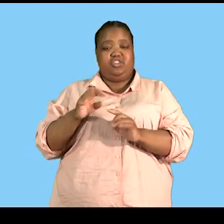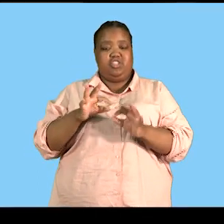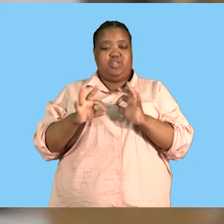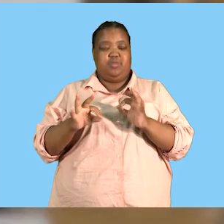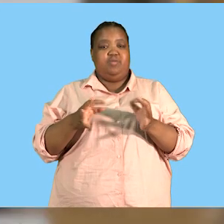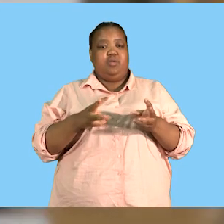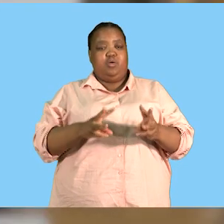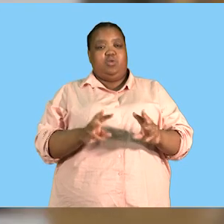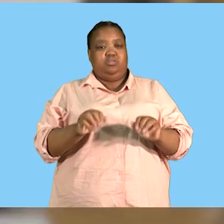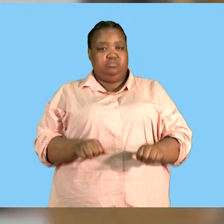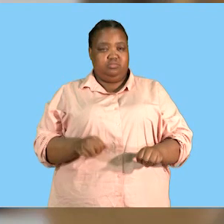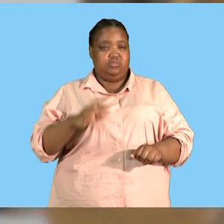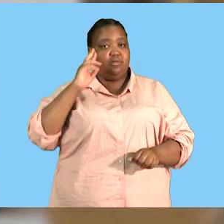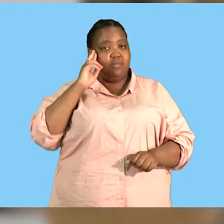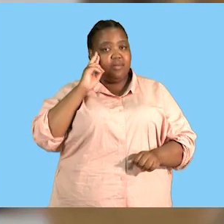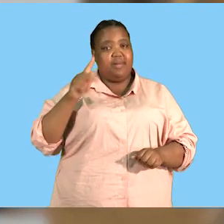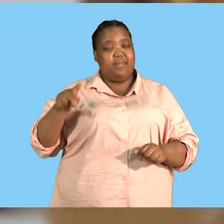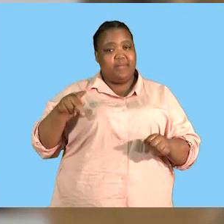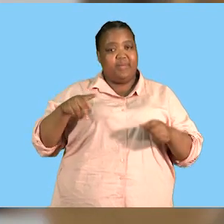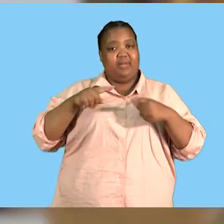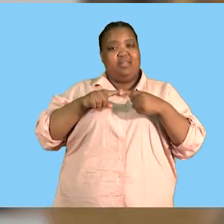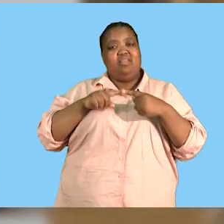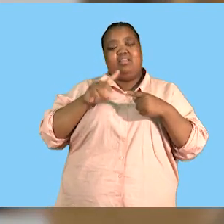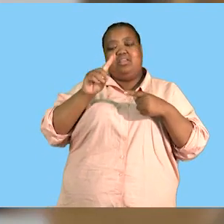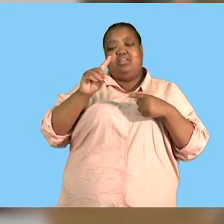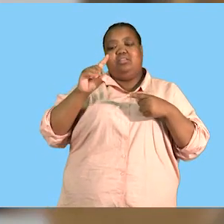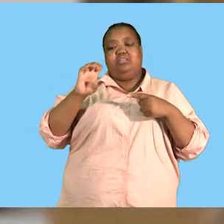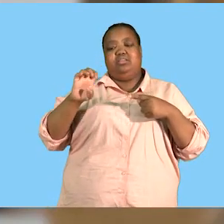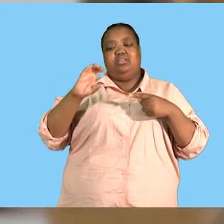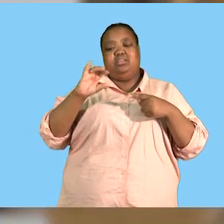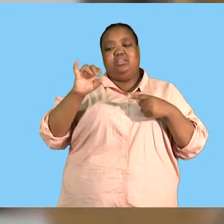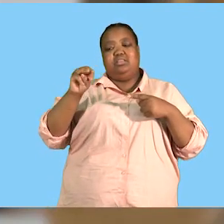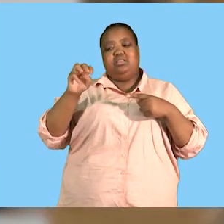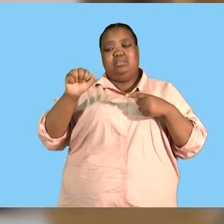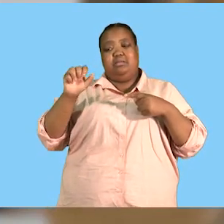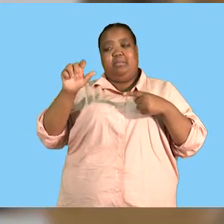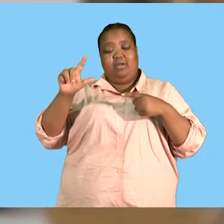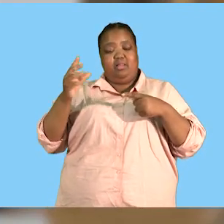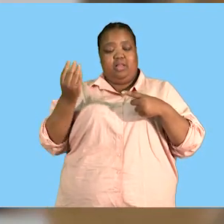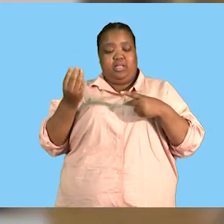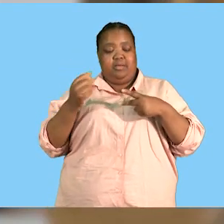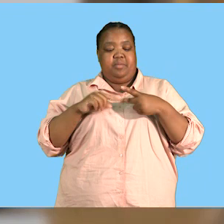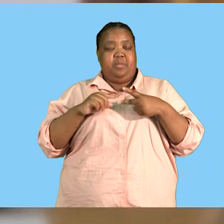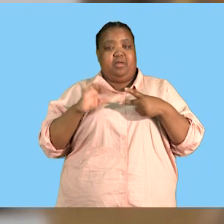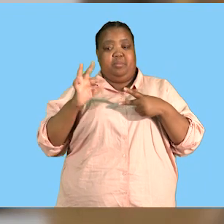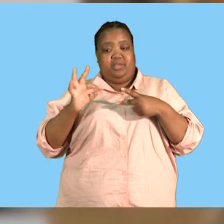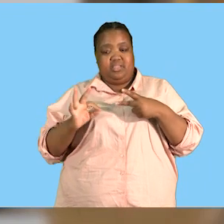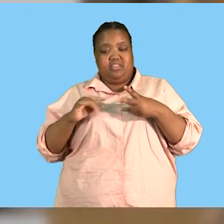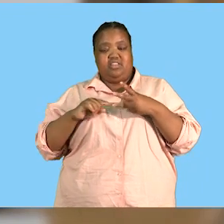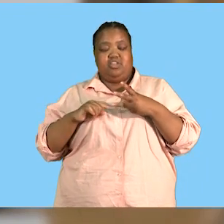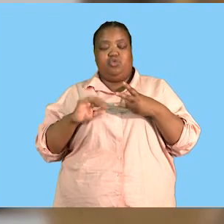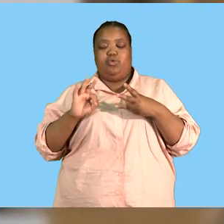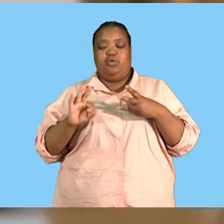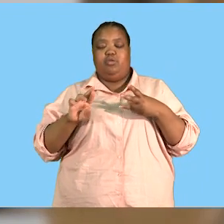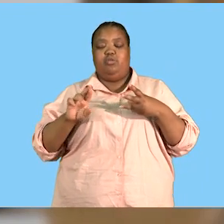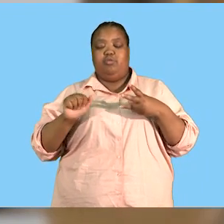be written as a decimal, a fraction in simplified form, or a percentage. But you need to pay special